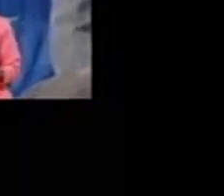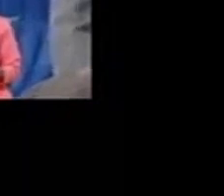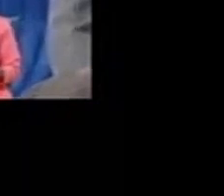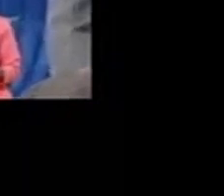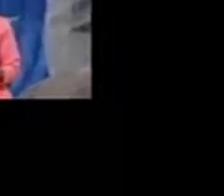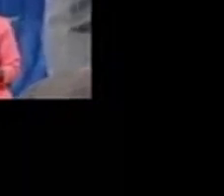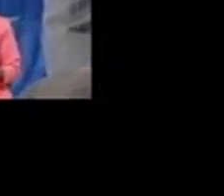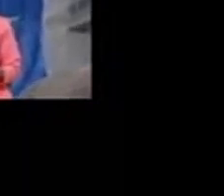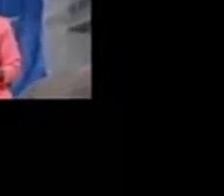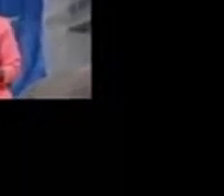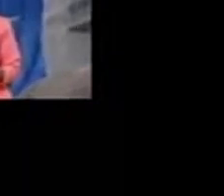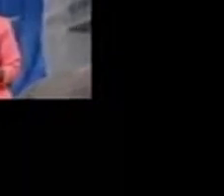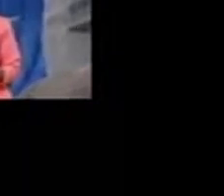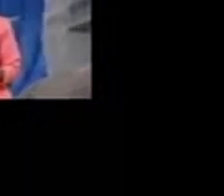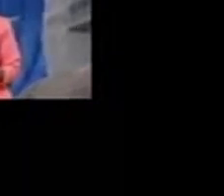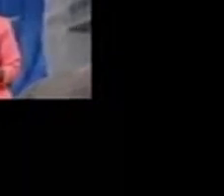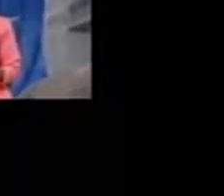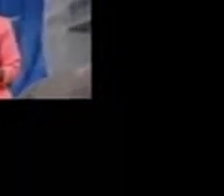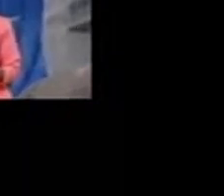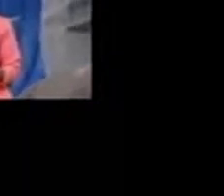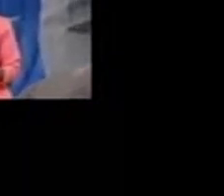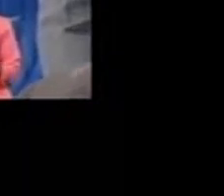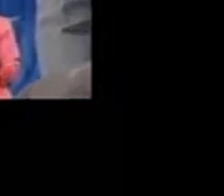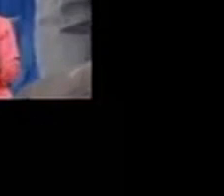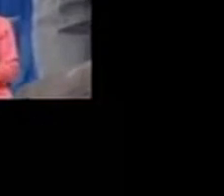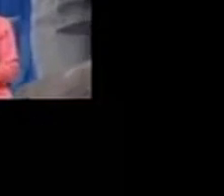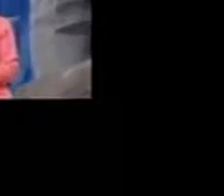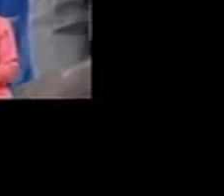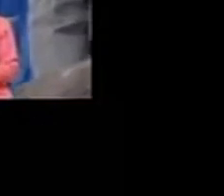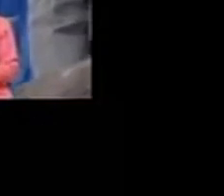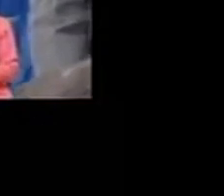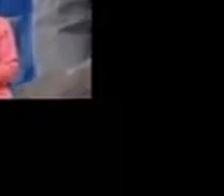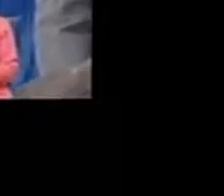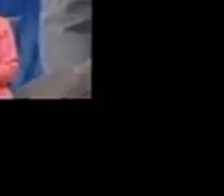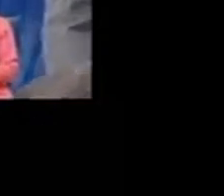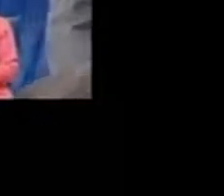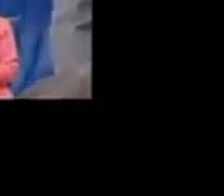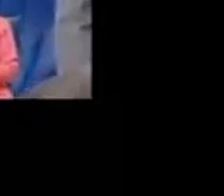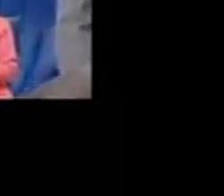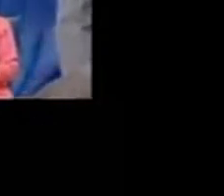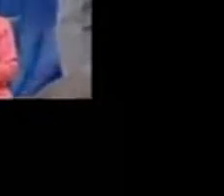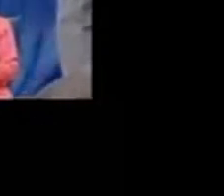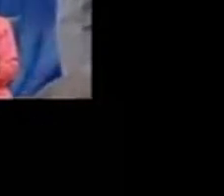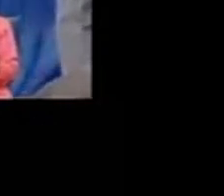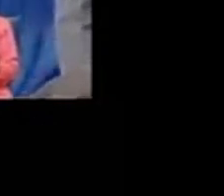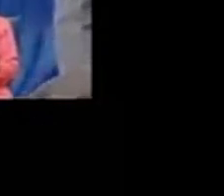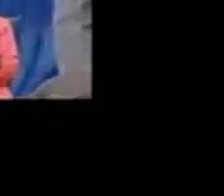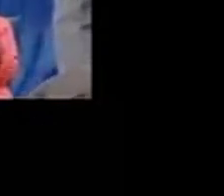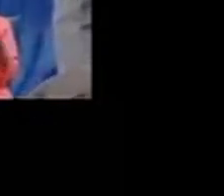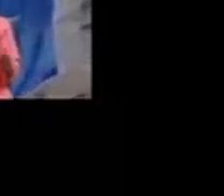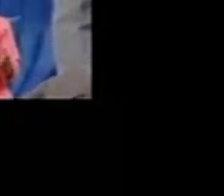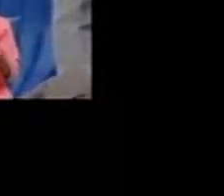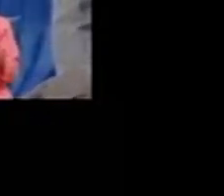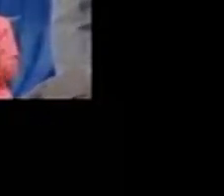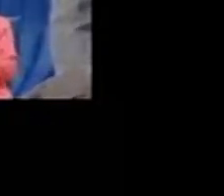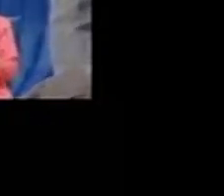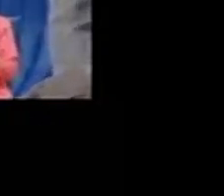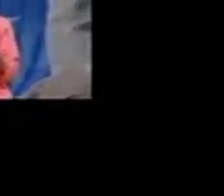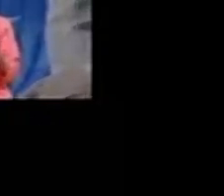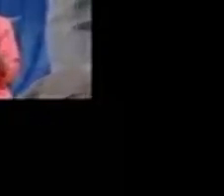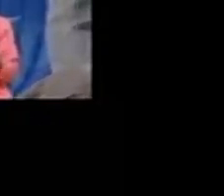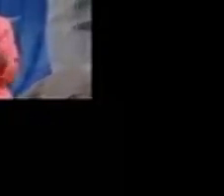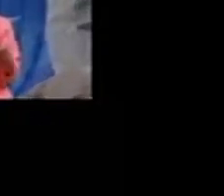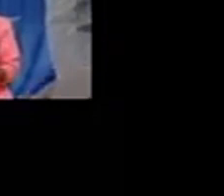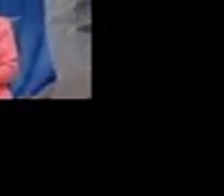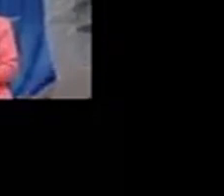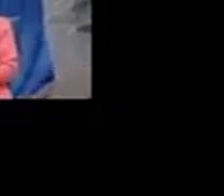to bi 7 years nisin. So igba ti baba so pe ibi to ba je problem wa ka gbowo le lana mo gbowo